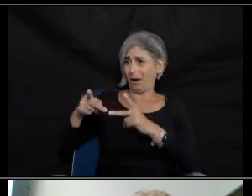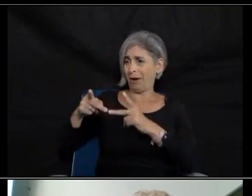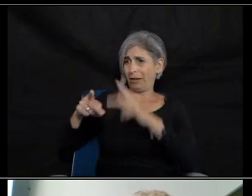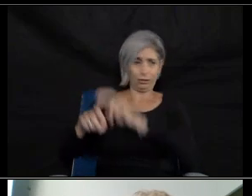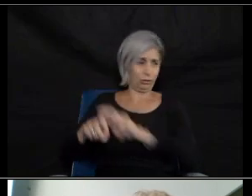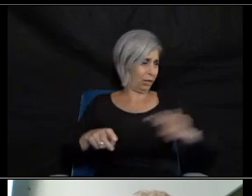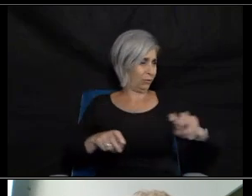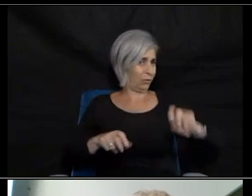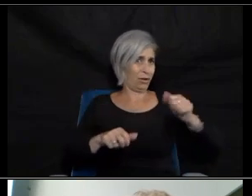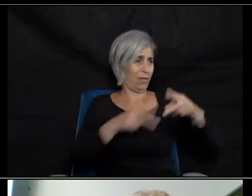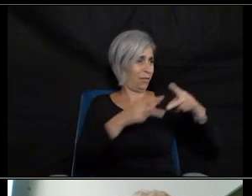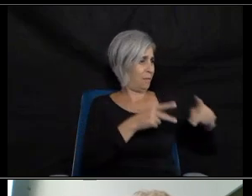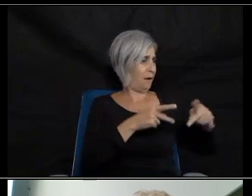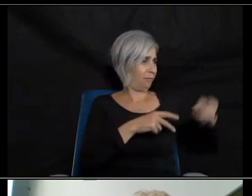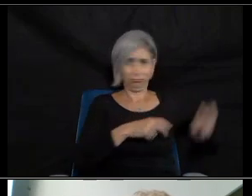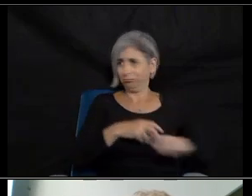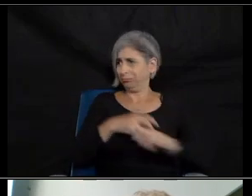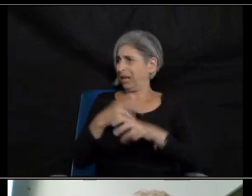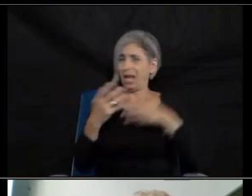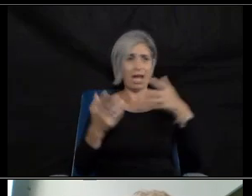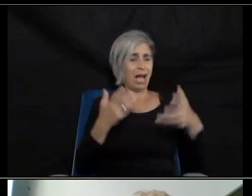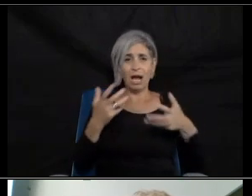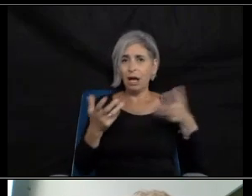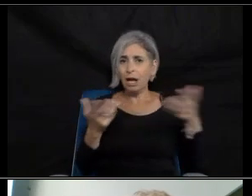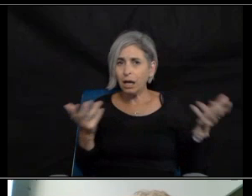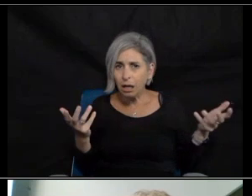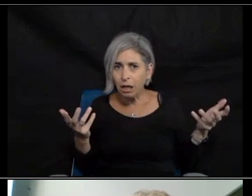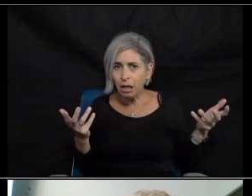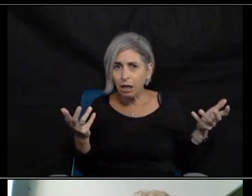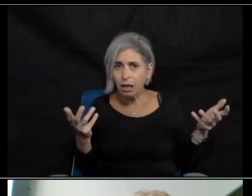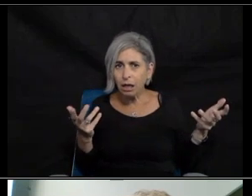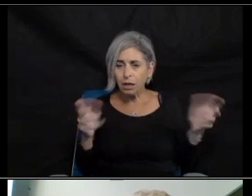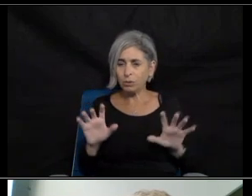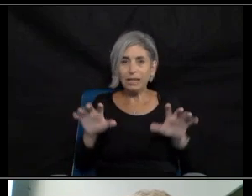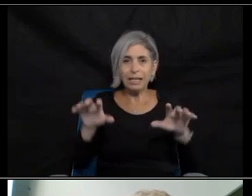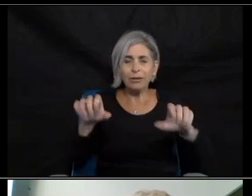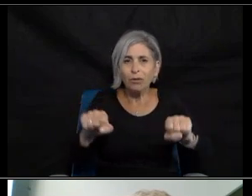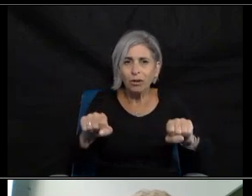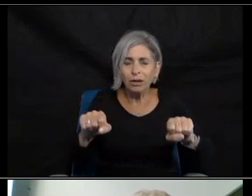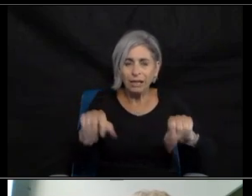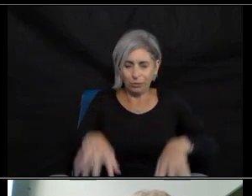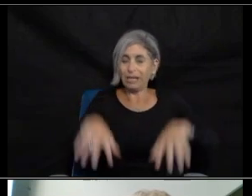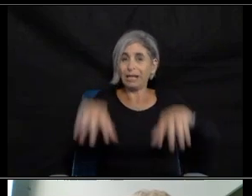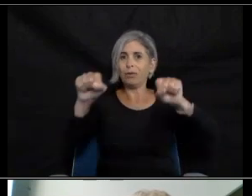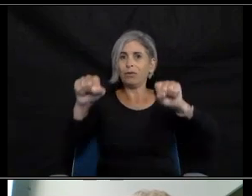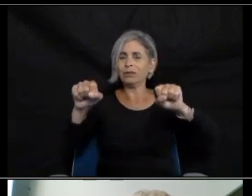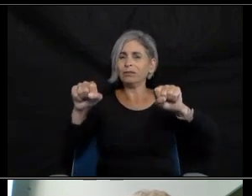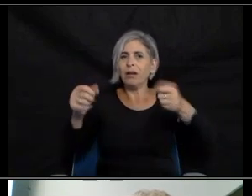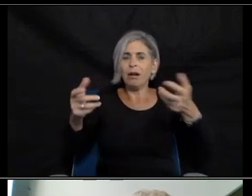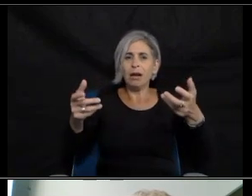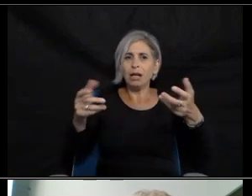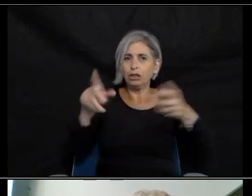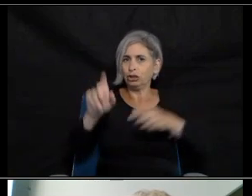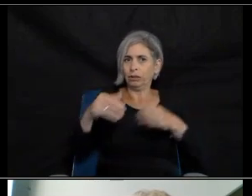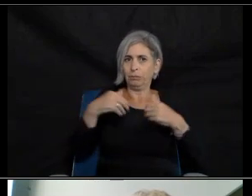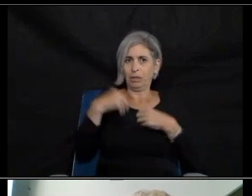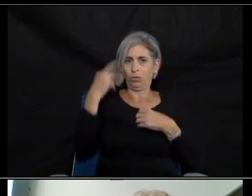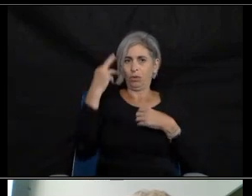over to another party and it was taken on? And if it was taken on, there should have been realization